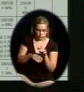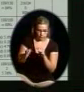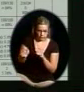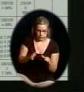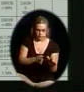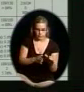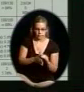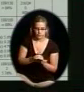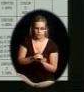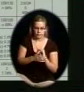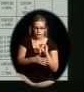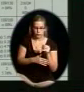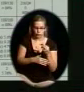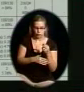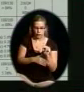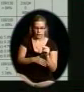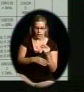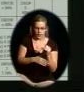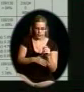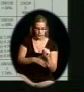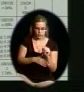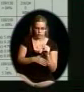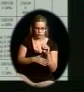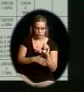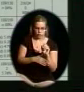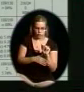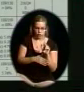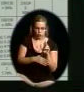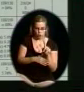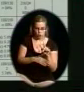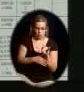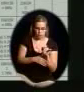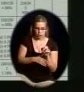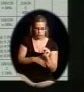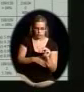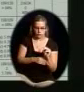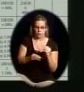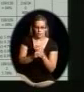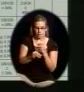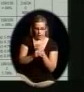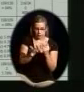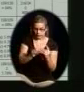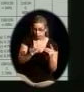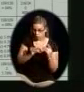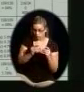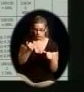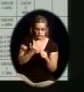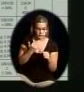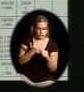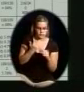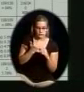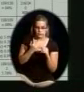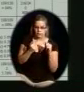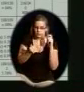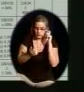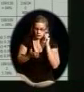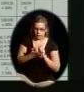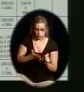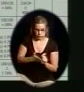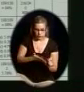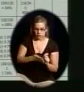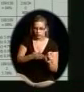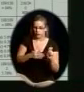plan. Joanne Hyatt, Mr. Earl Martin, the math department assistant, Secretary Susan Lowe,